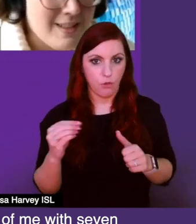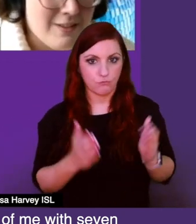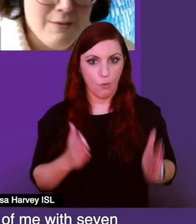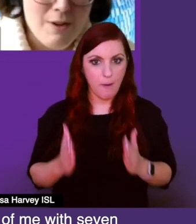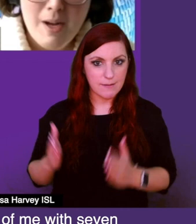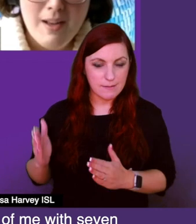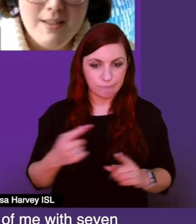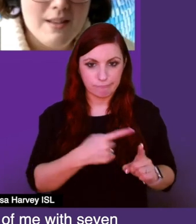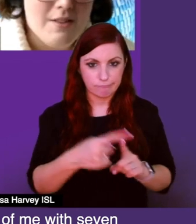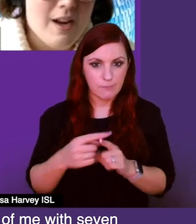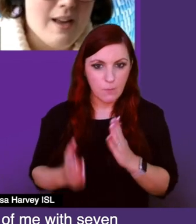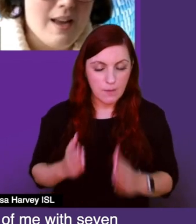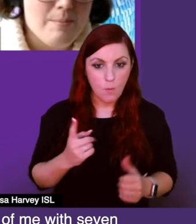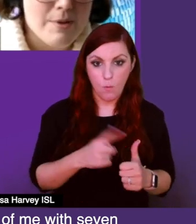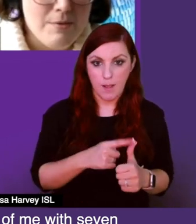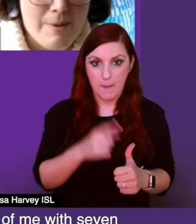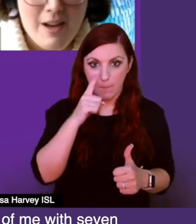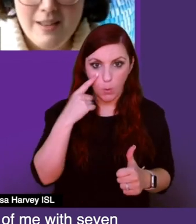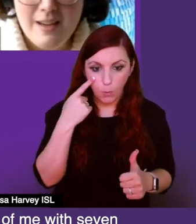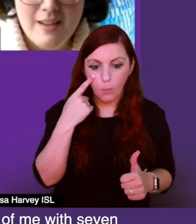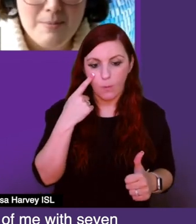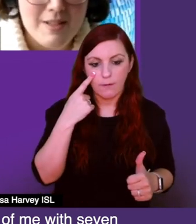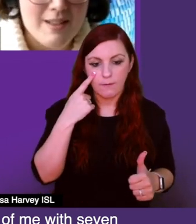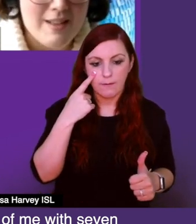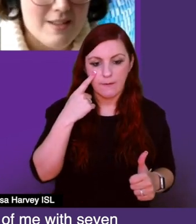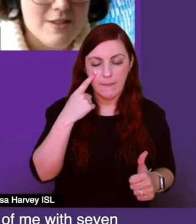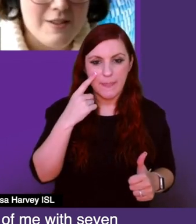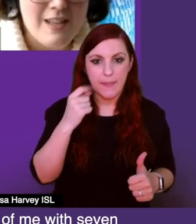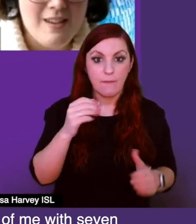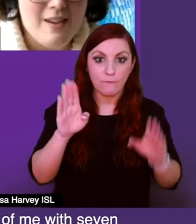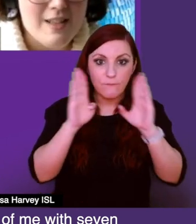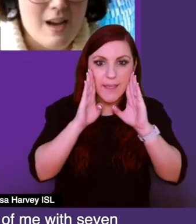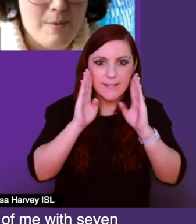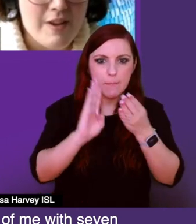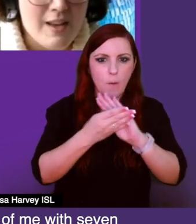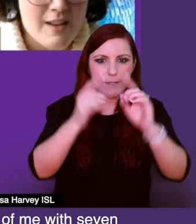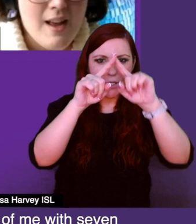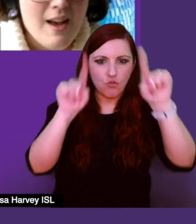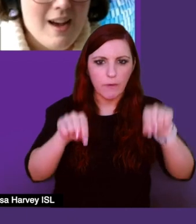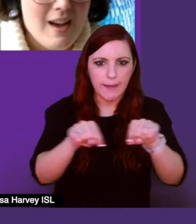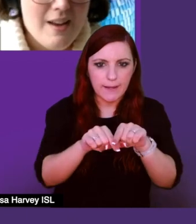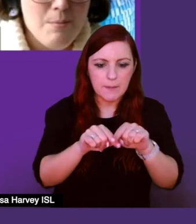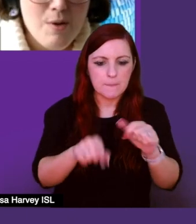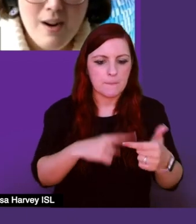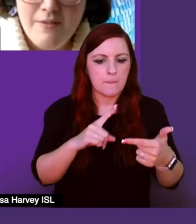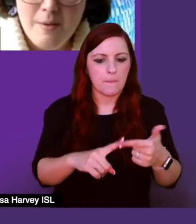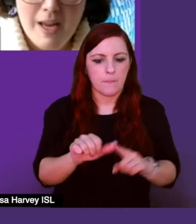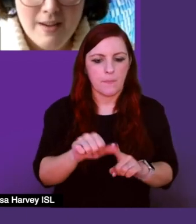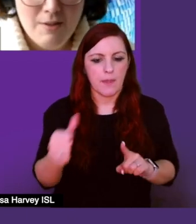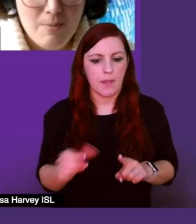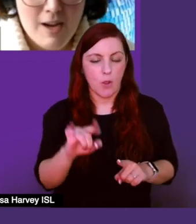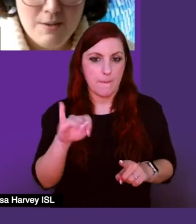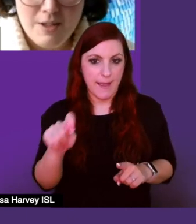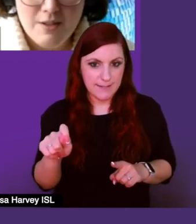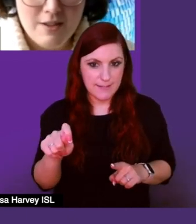7 different robots, including a blue robot that is basically has a screen on the top of it. More of the